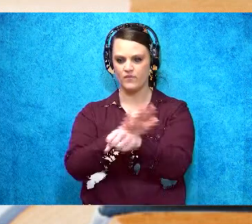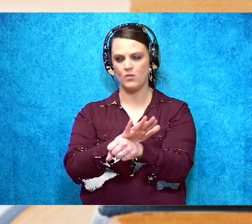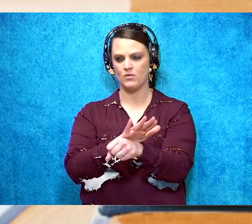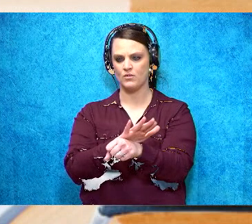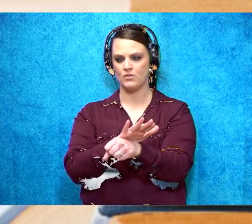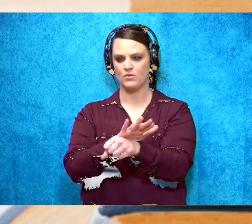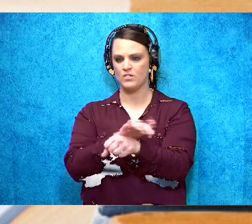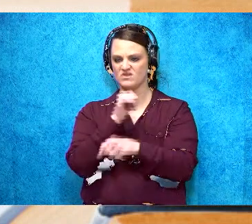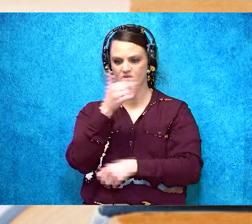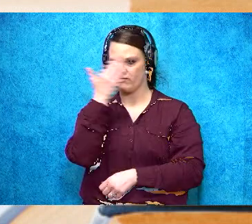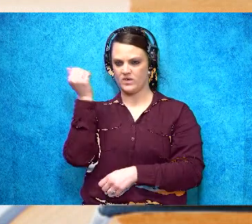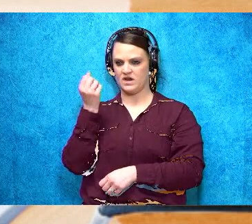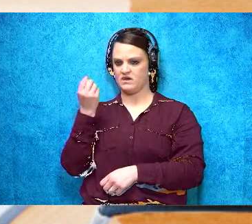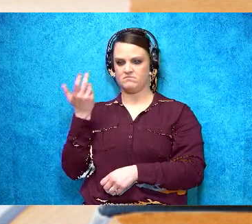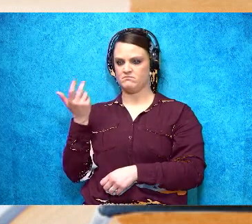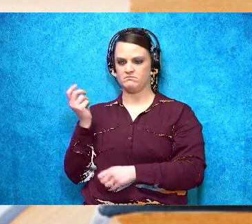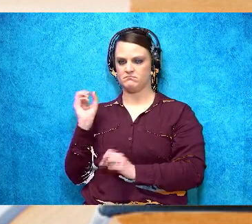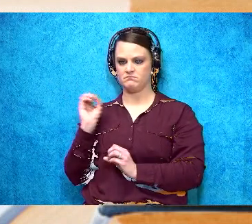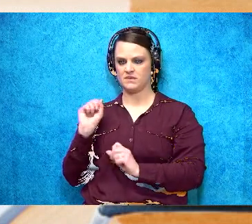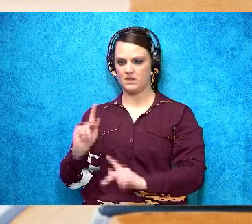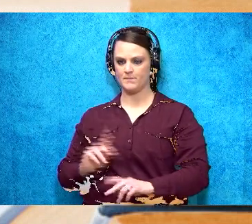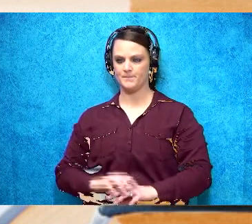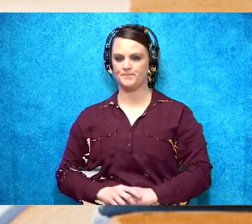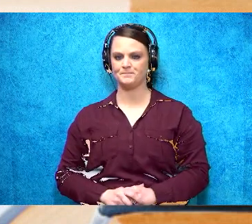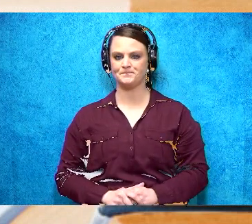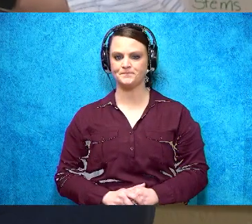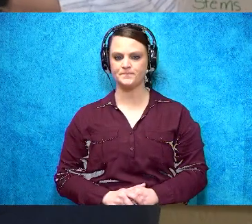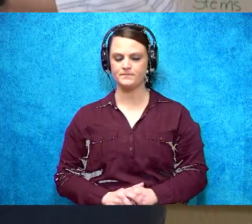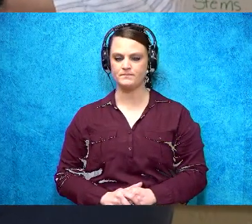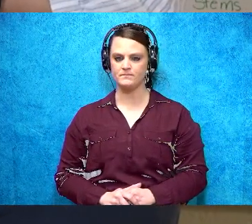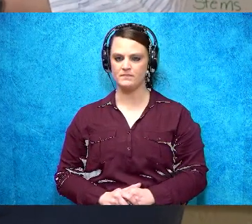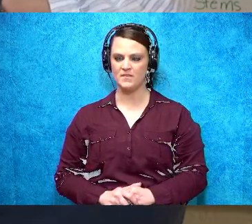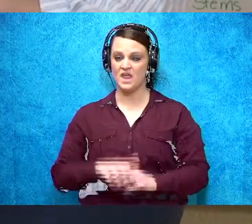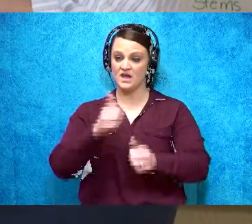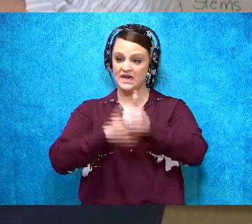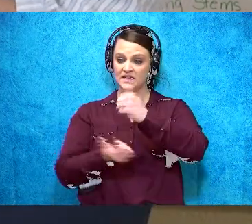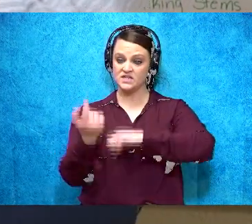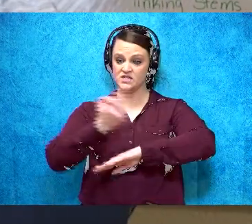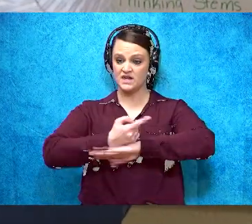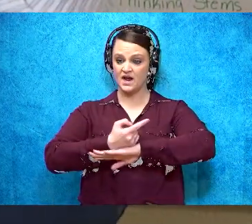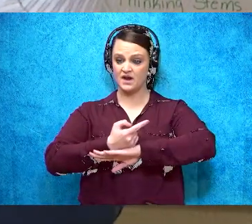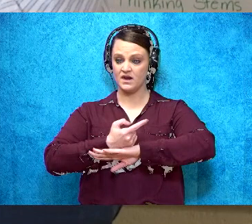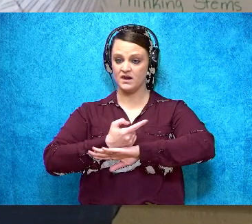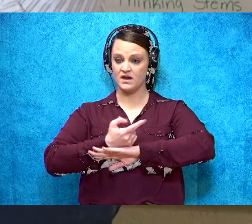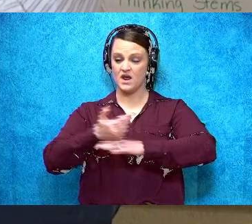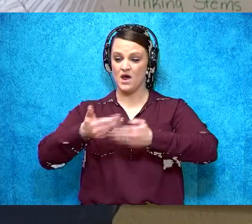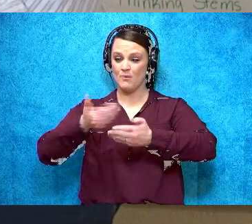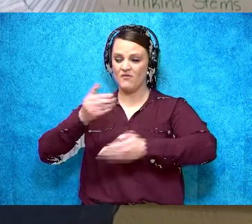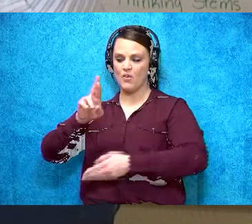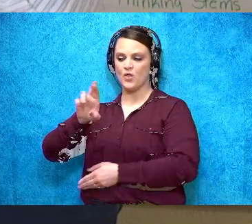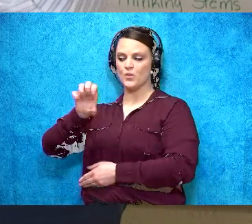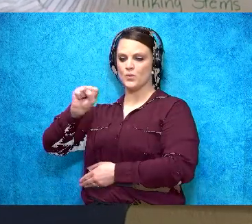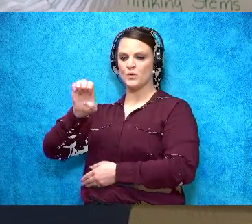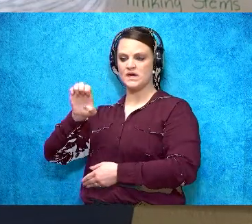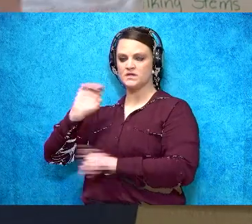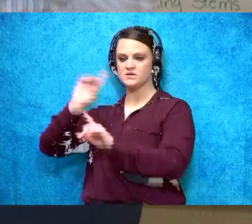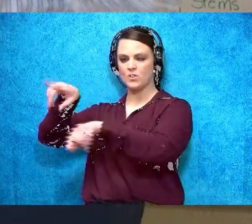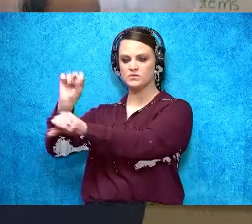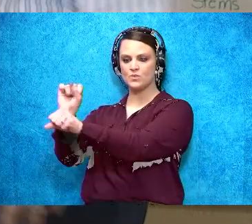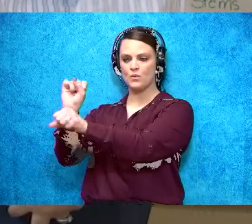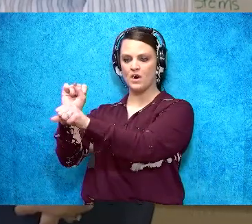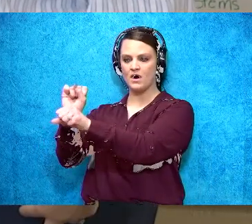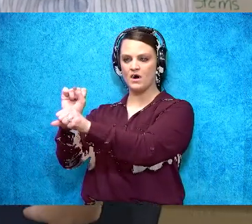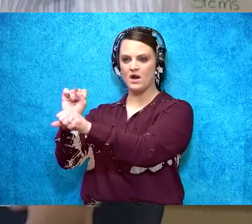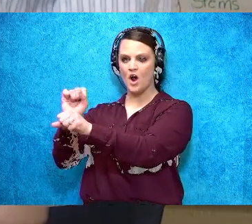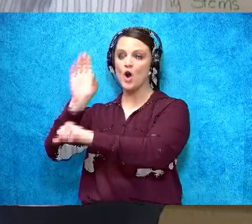out. Let's look at another one. Each day before Reese goes to work, she puts on her